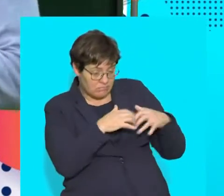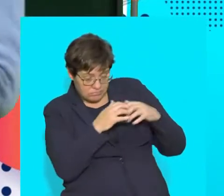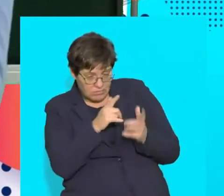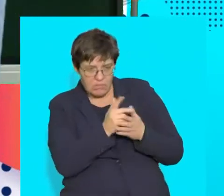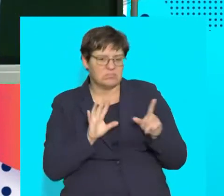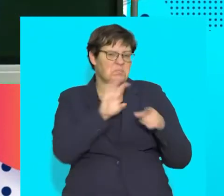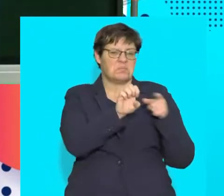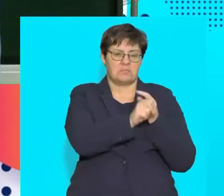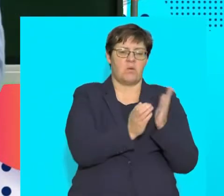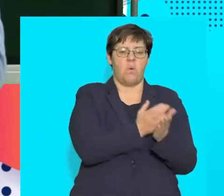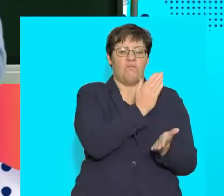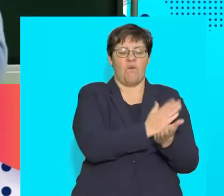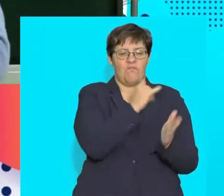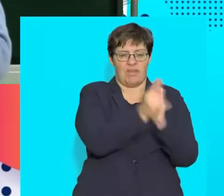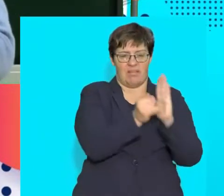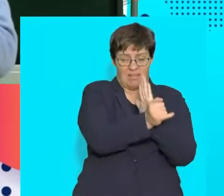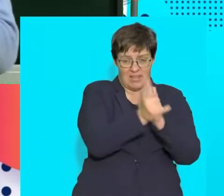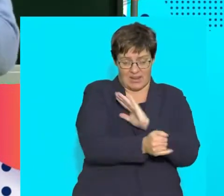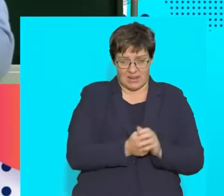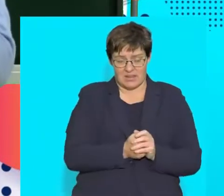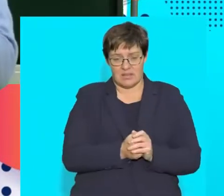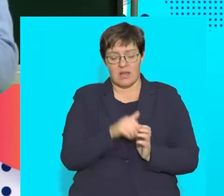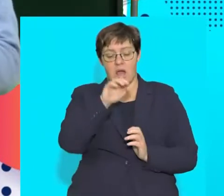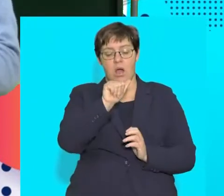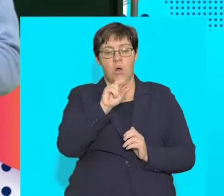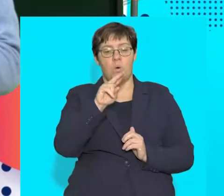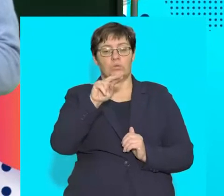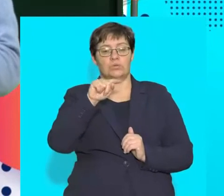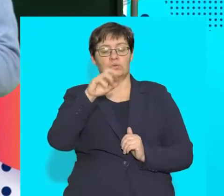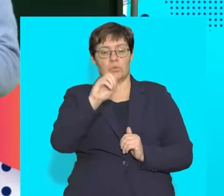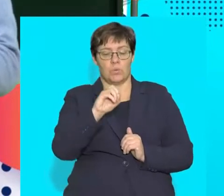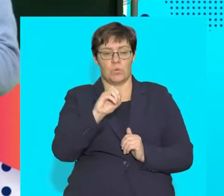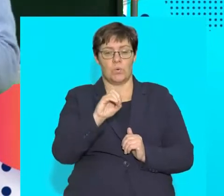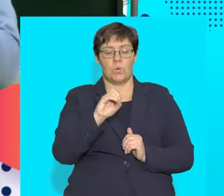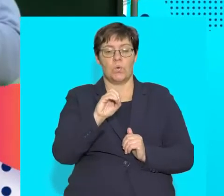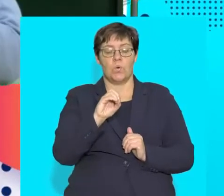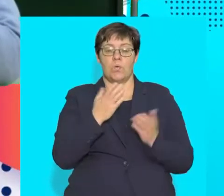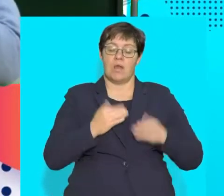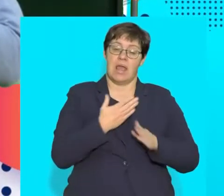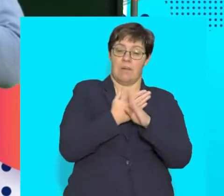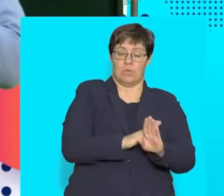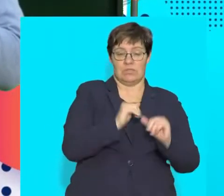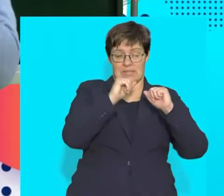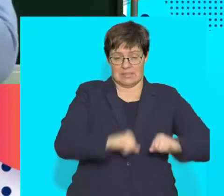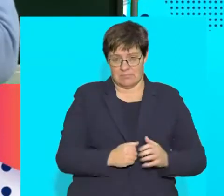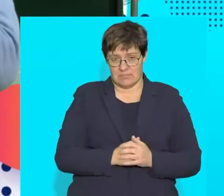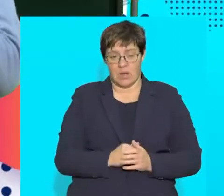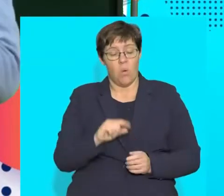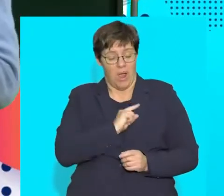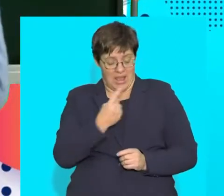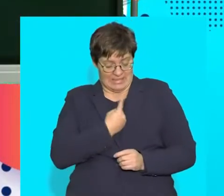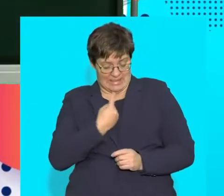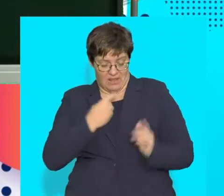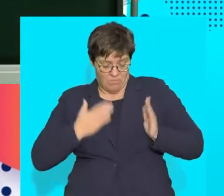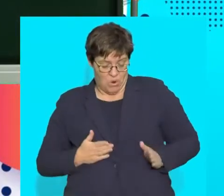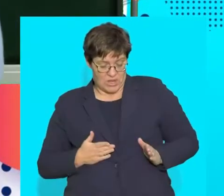So it's often referred to as an autoimmune disorder, meaning that the body's immune system destroys